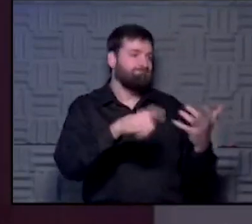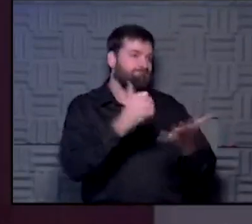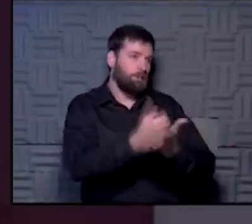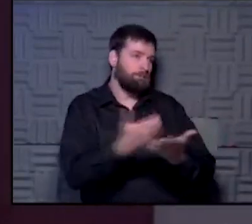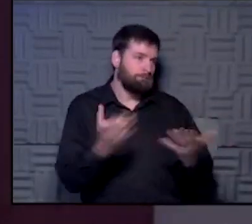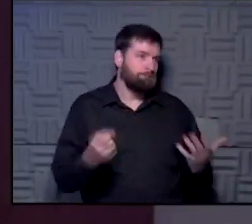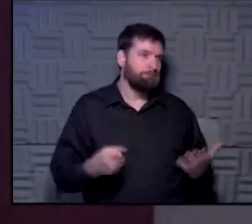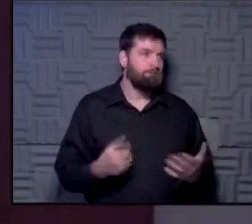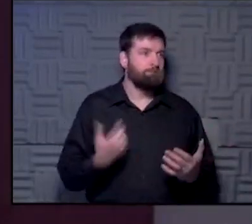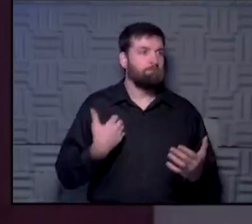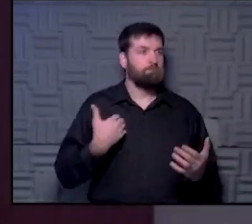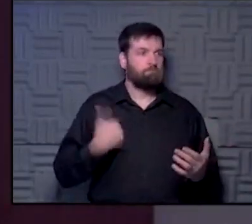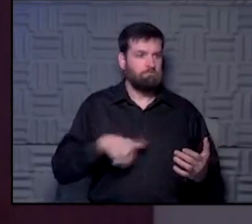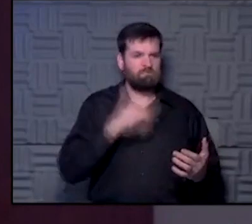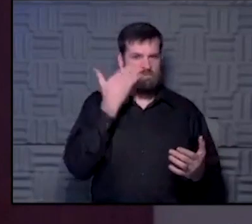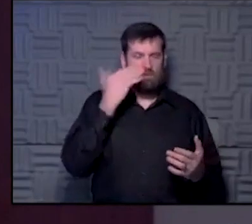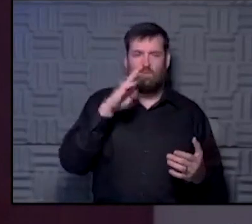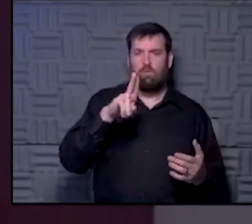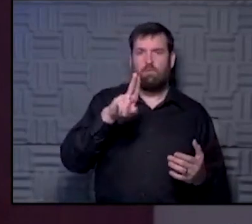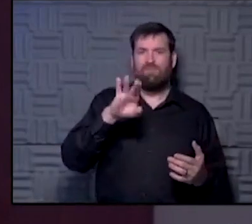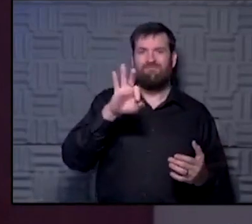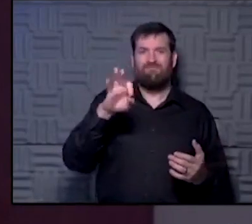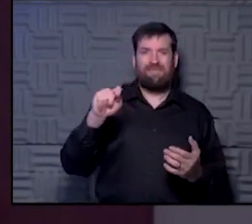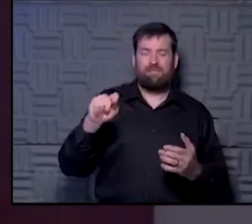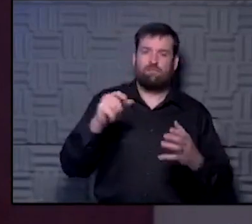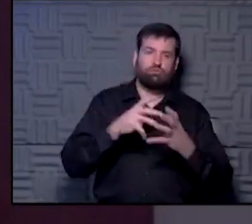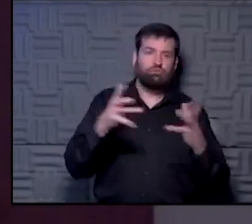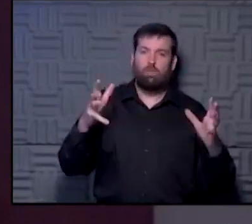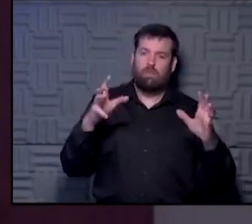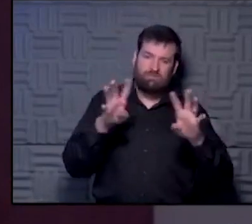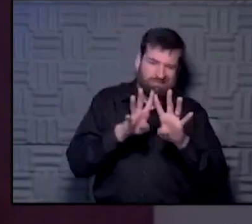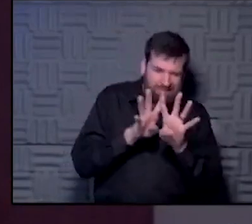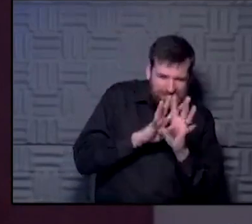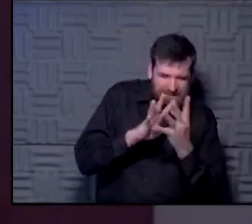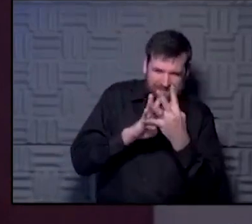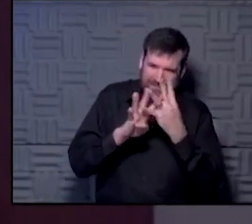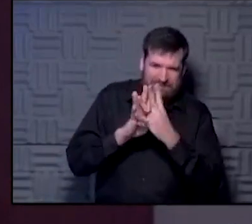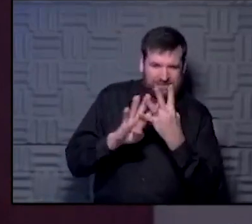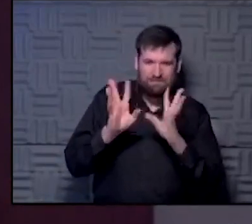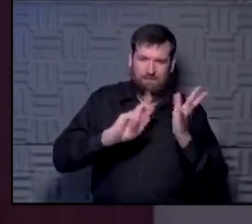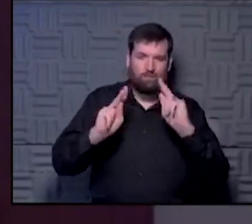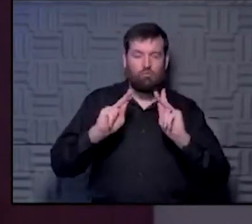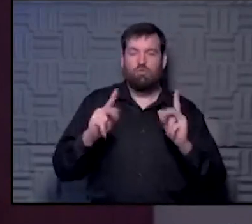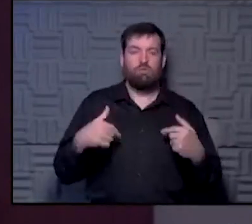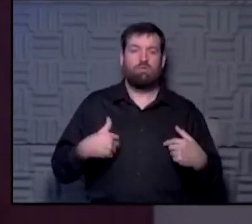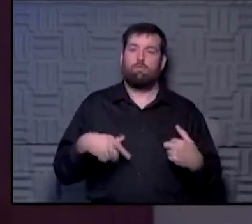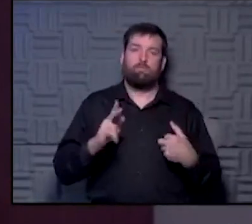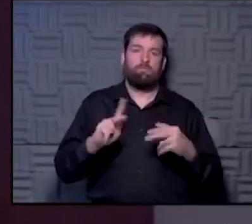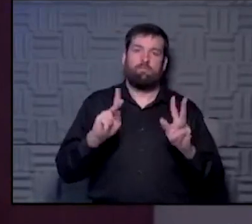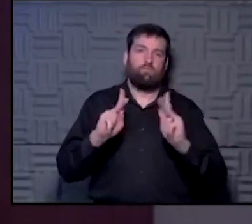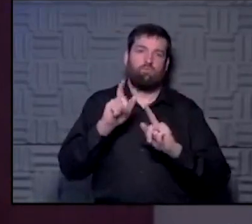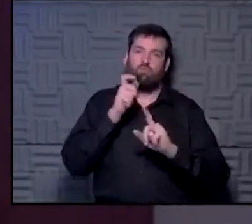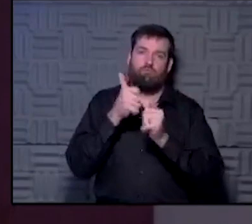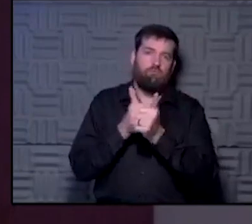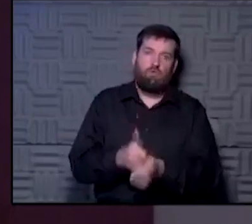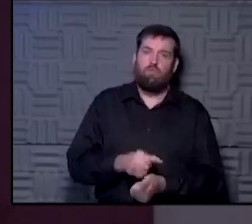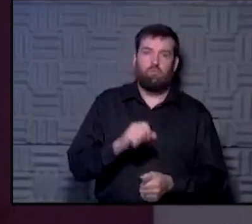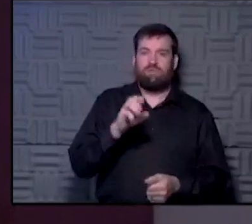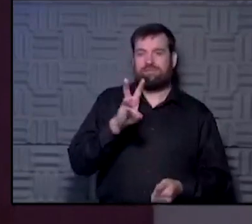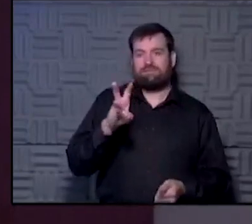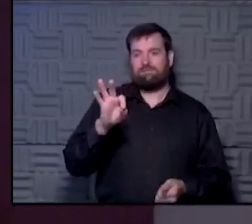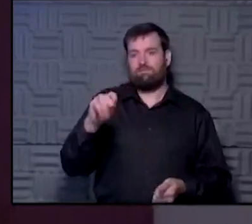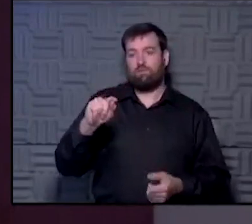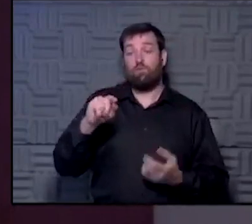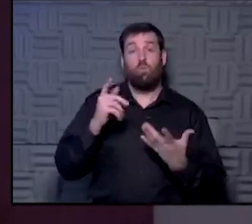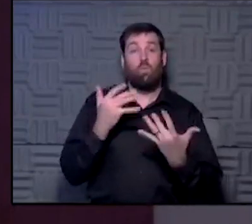difference. We know, especially with buffets, there's just so much gathering and huddling. So for me, it's just that people don't adhere to that 6 foot when they're waiting in